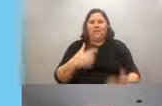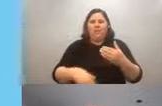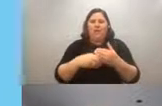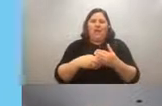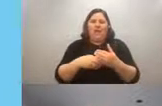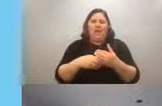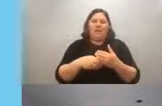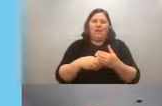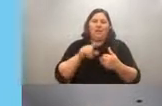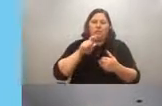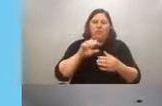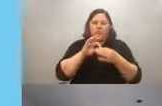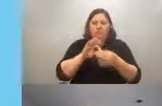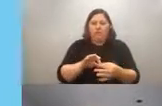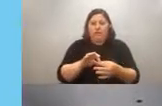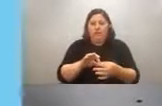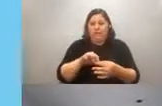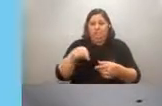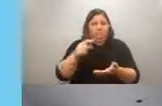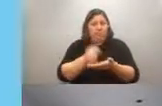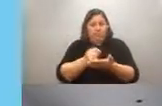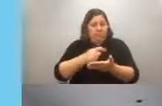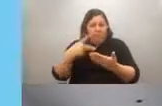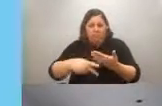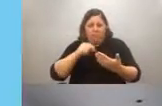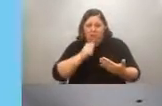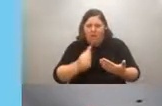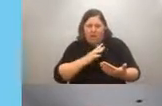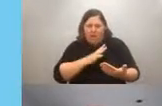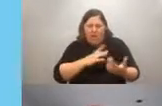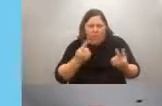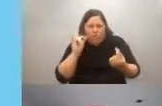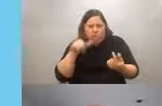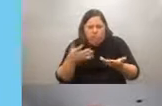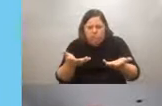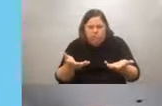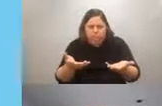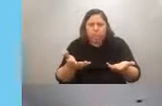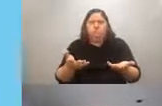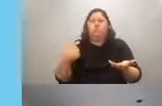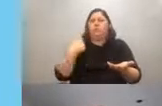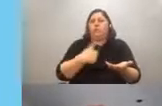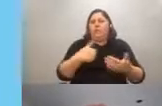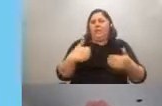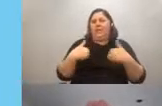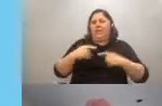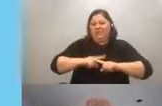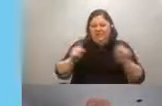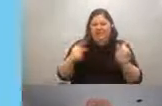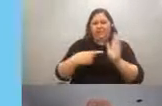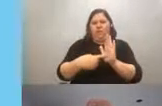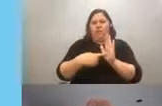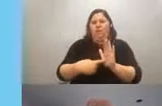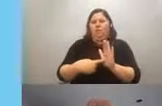question of well if this isn't a treatment program then what is it um we really have a very different model that